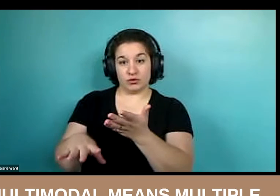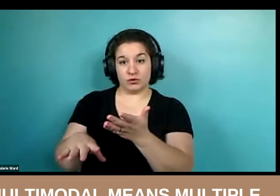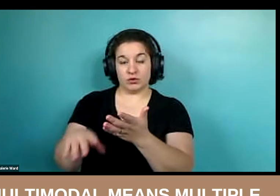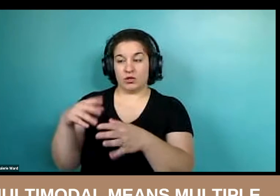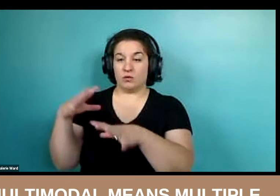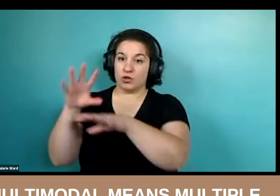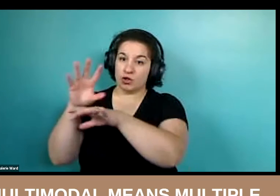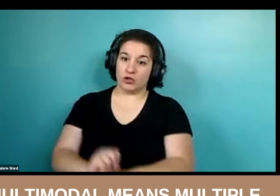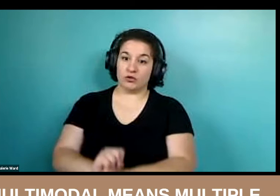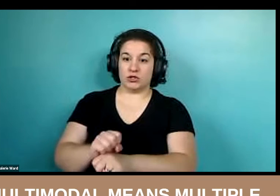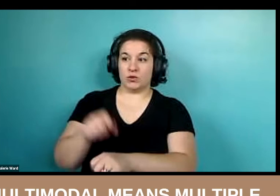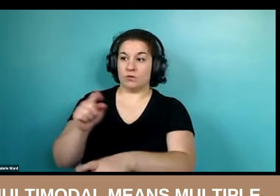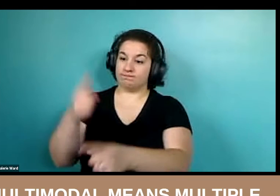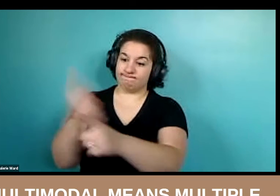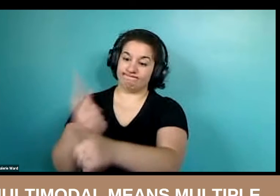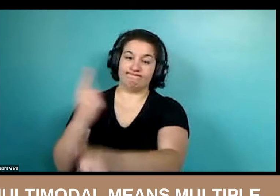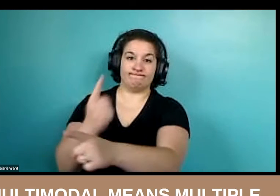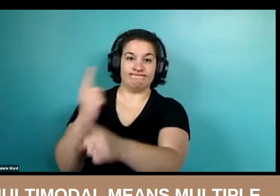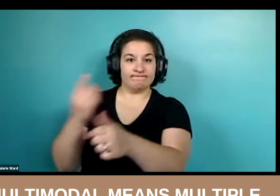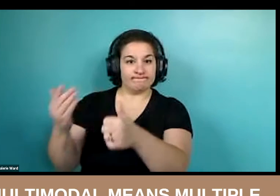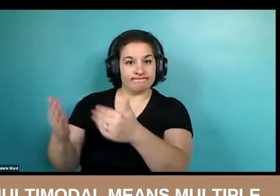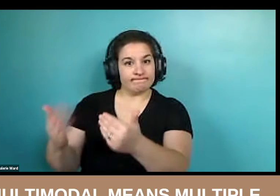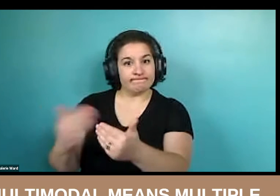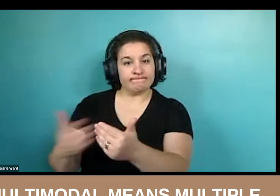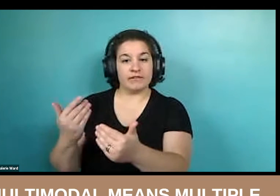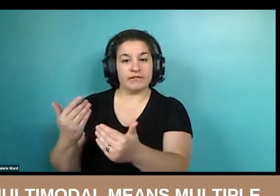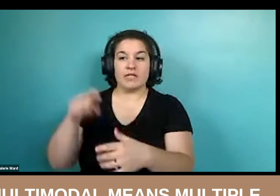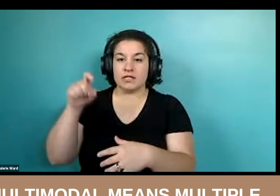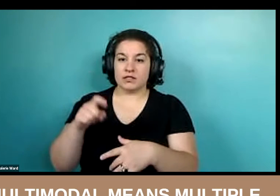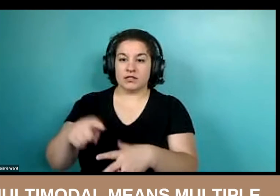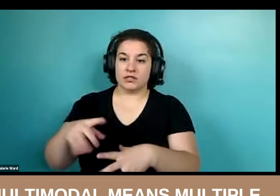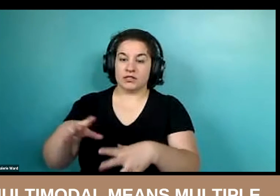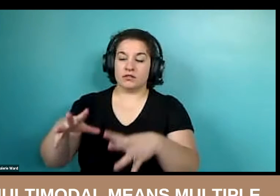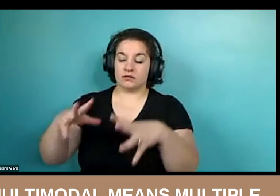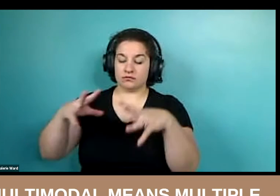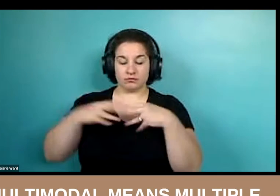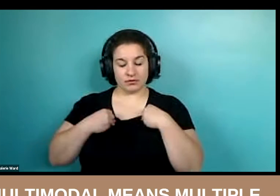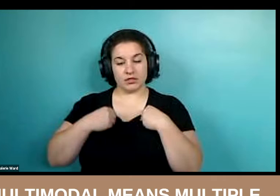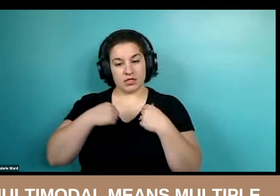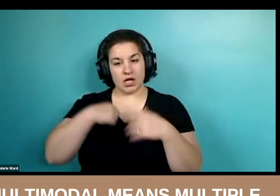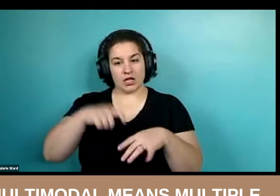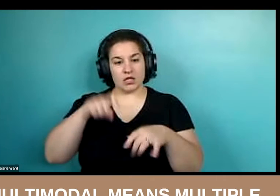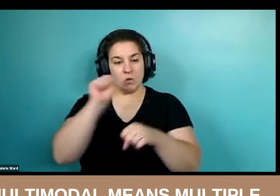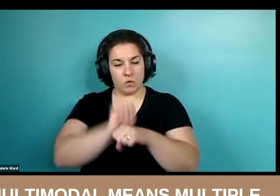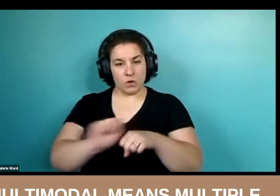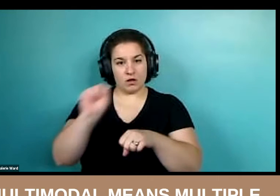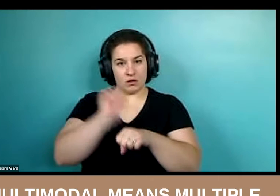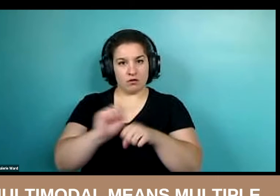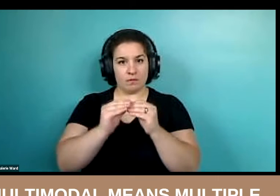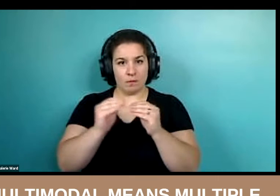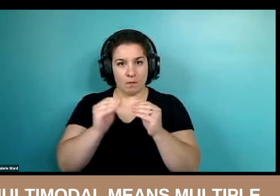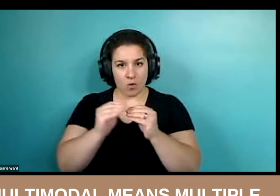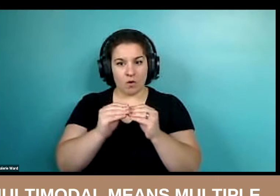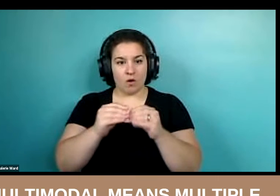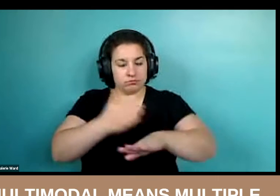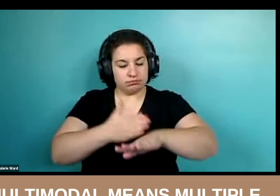time, needs to embrace that change of, I need to work on this a little bit more so I can really sharpen my skills